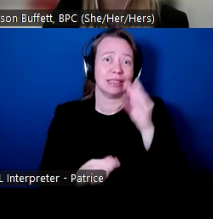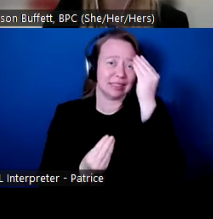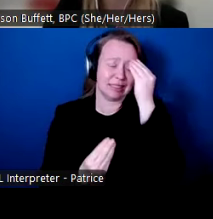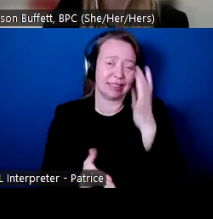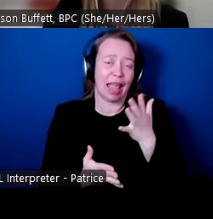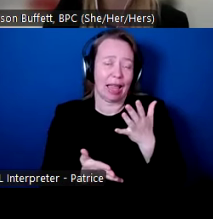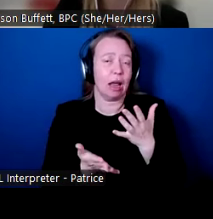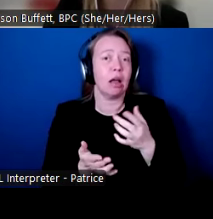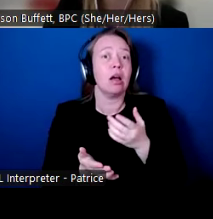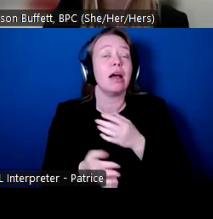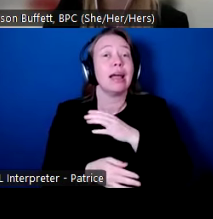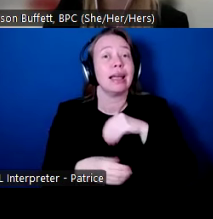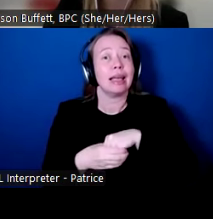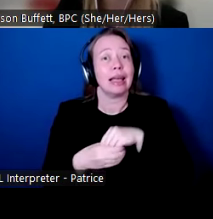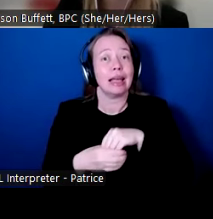workers' compensation.